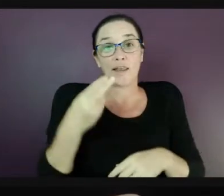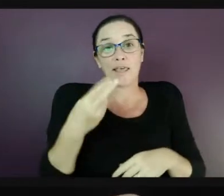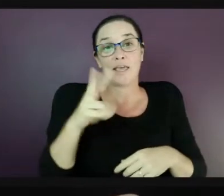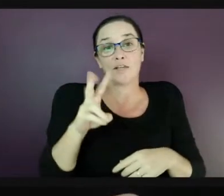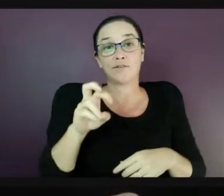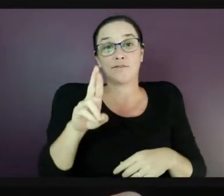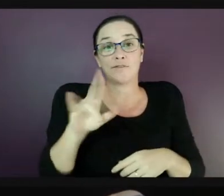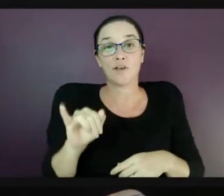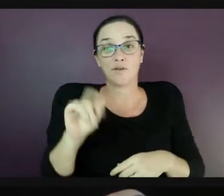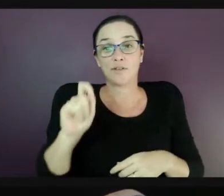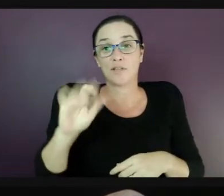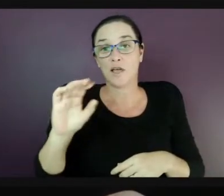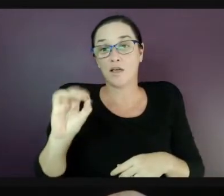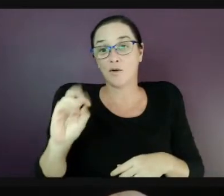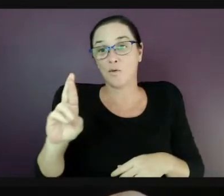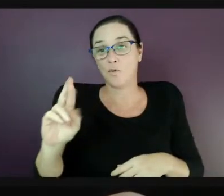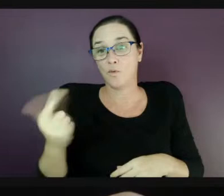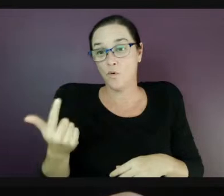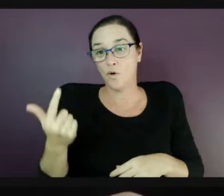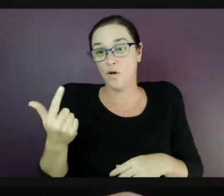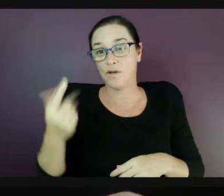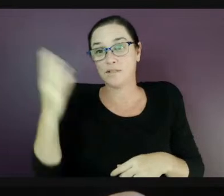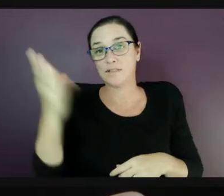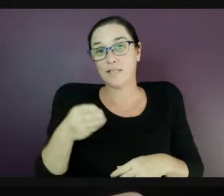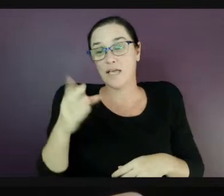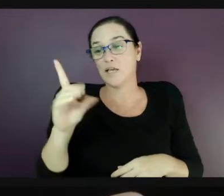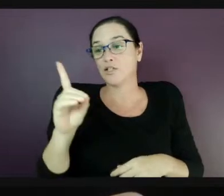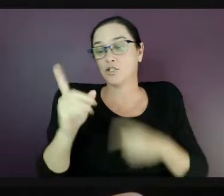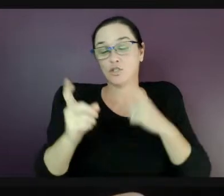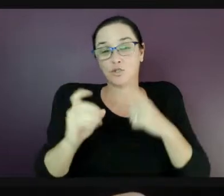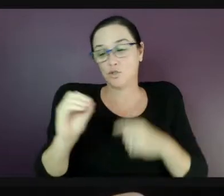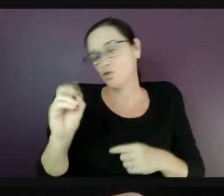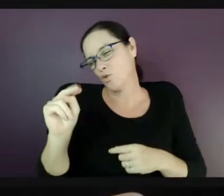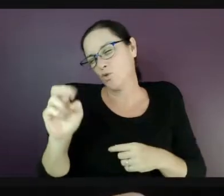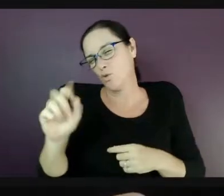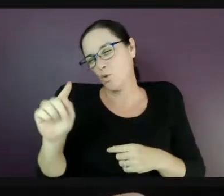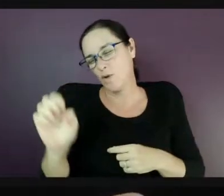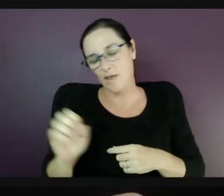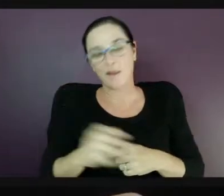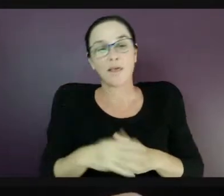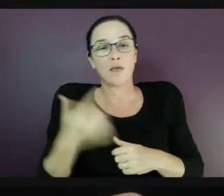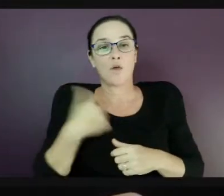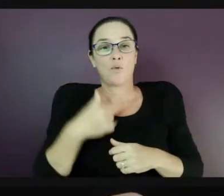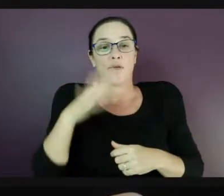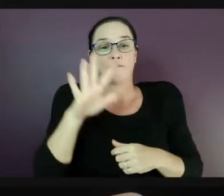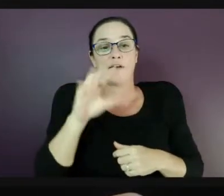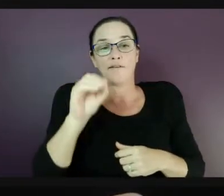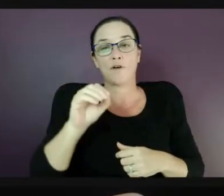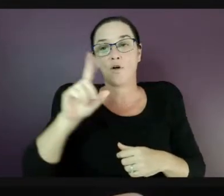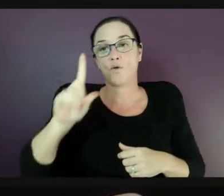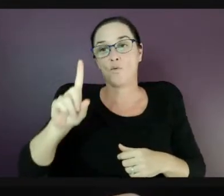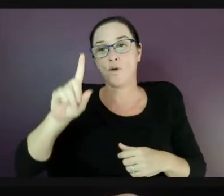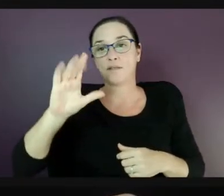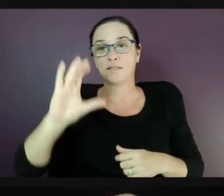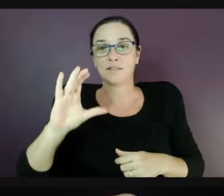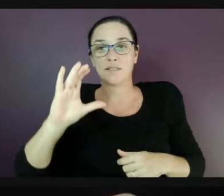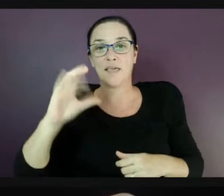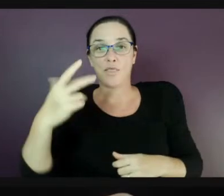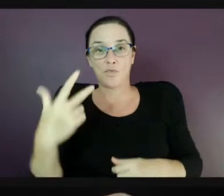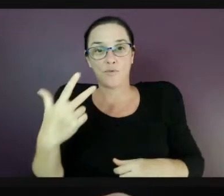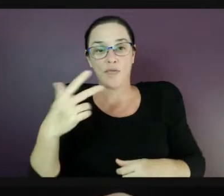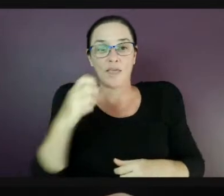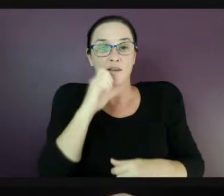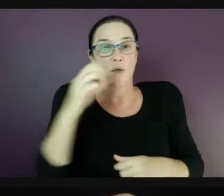hvery.org/donate. And those are tax deductible donations. We are a 501c3 nonprofit,